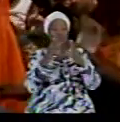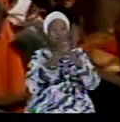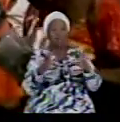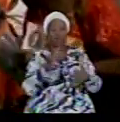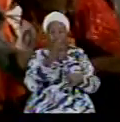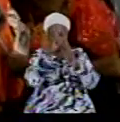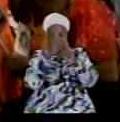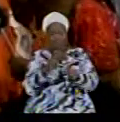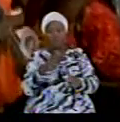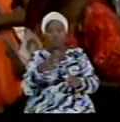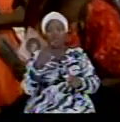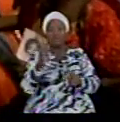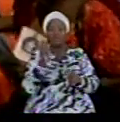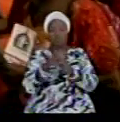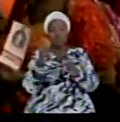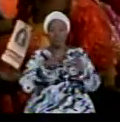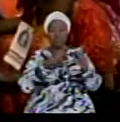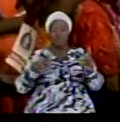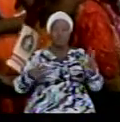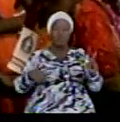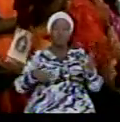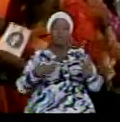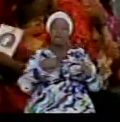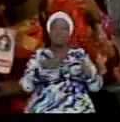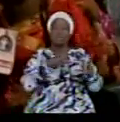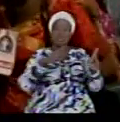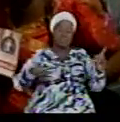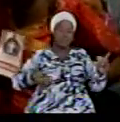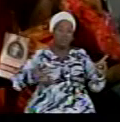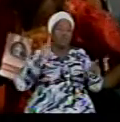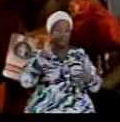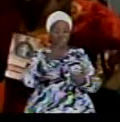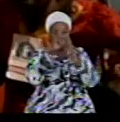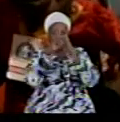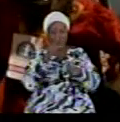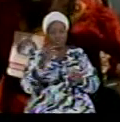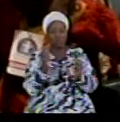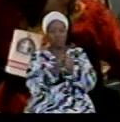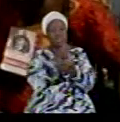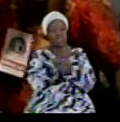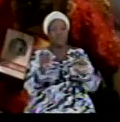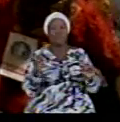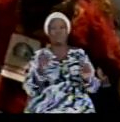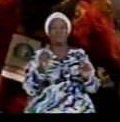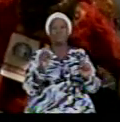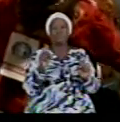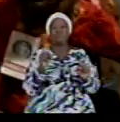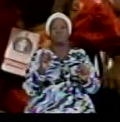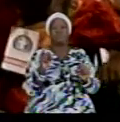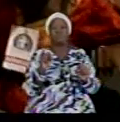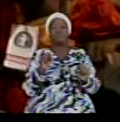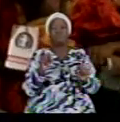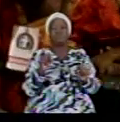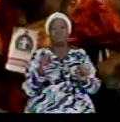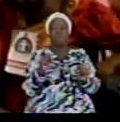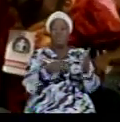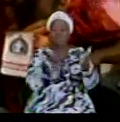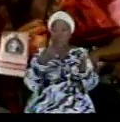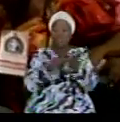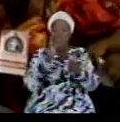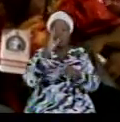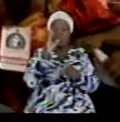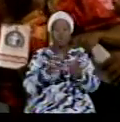honored the word of the Lord, and the Lord will honor you with salvation. This is your time.